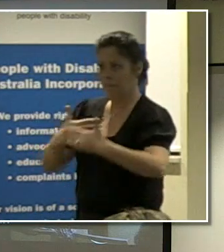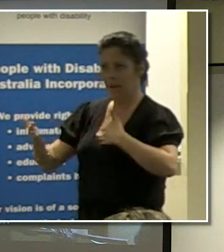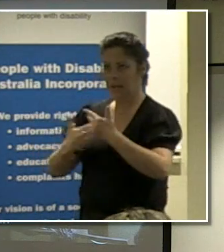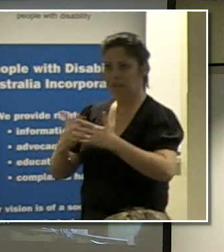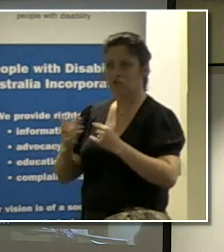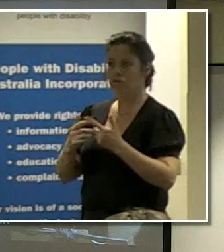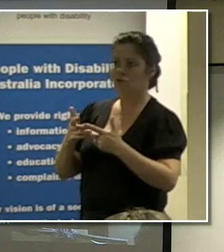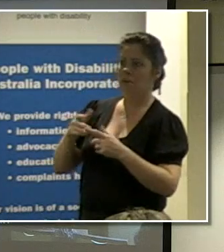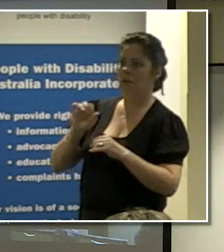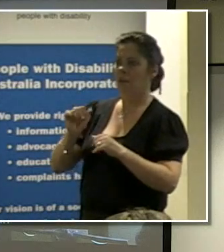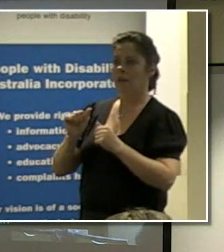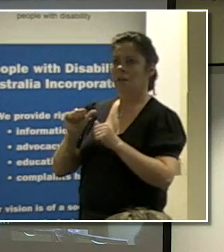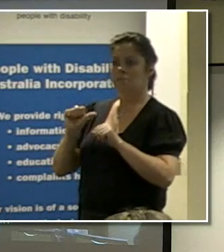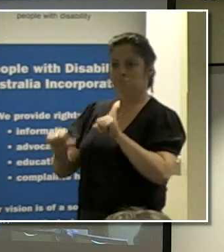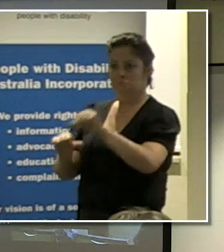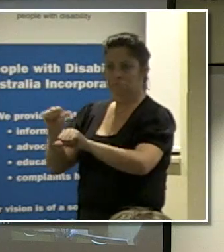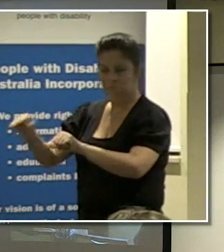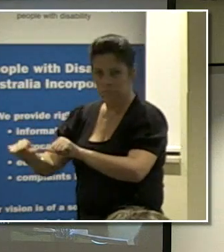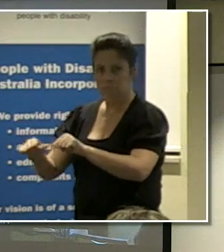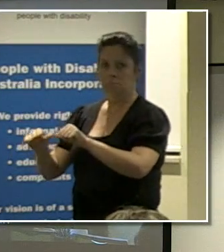structures of